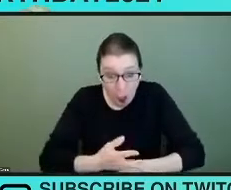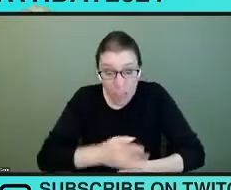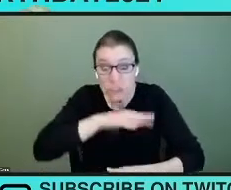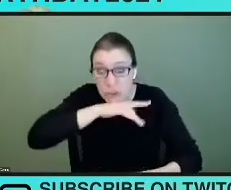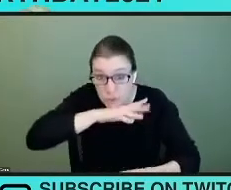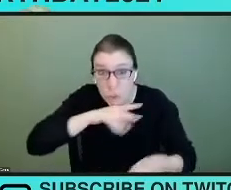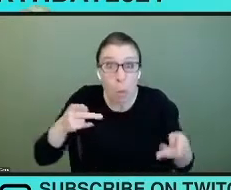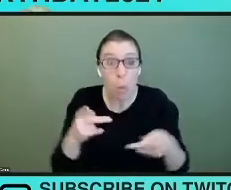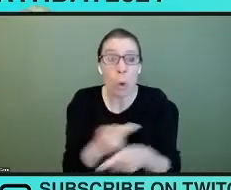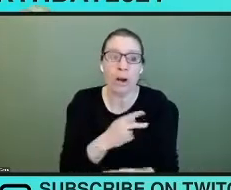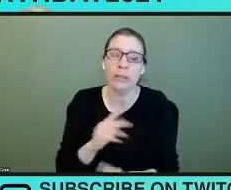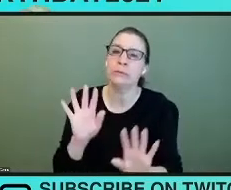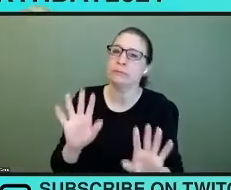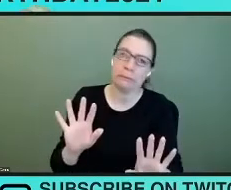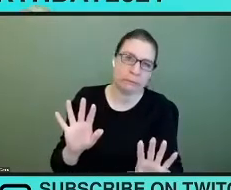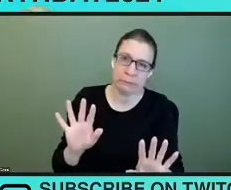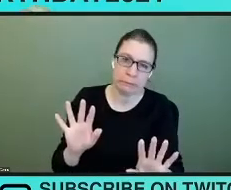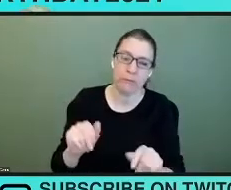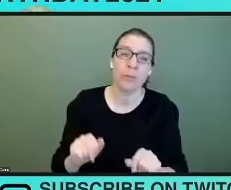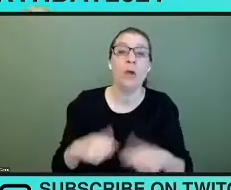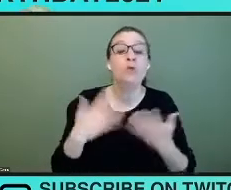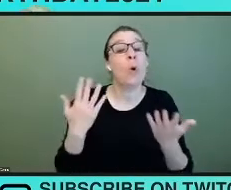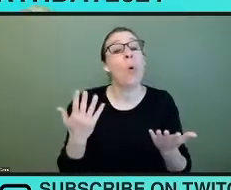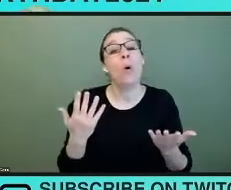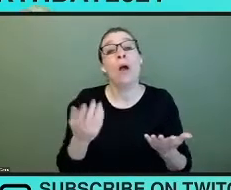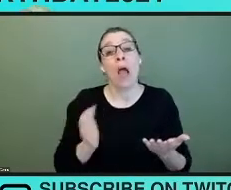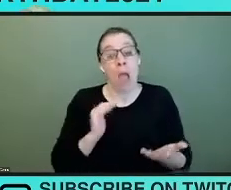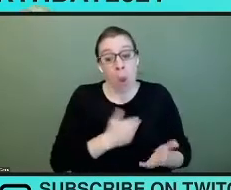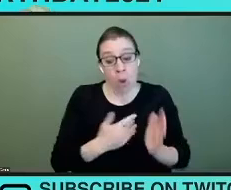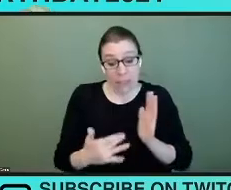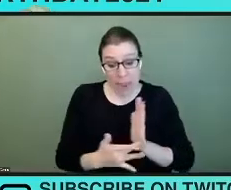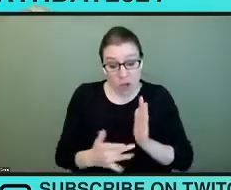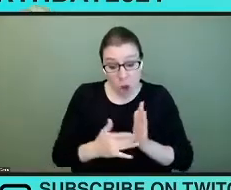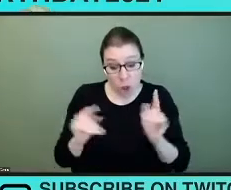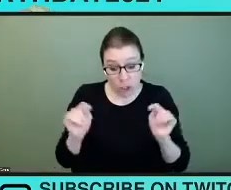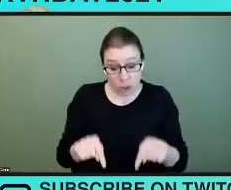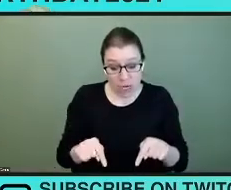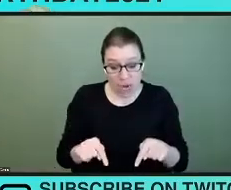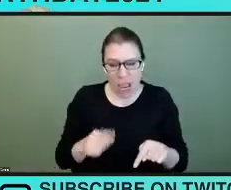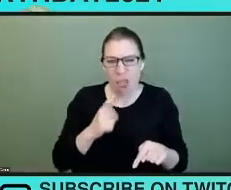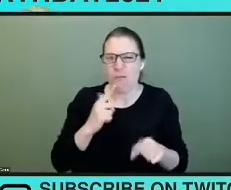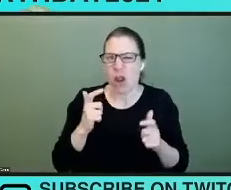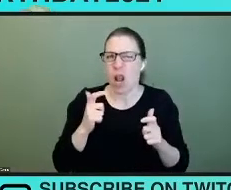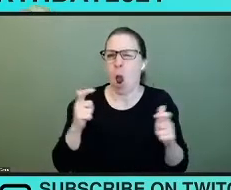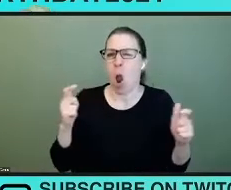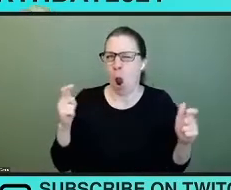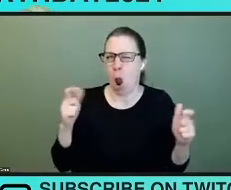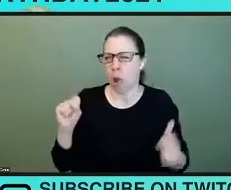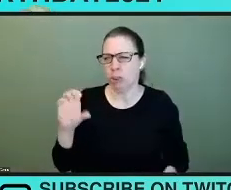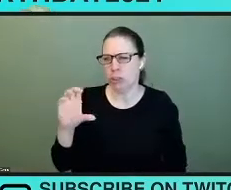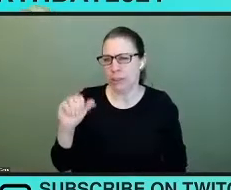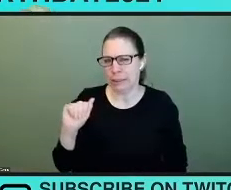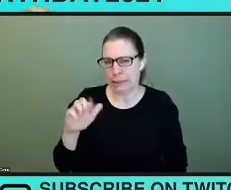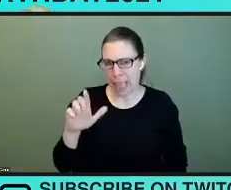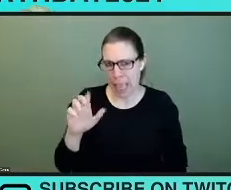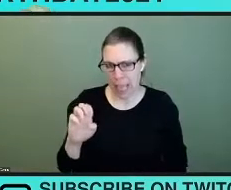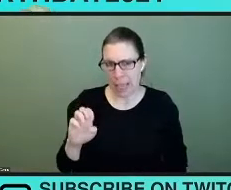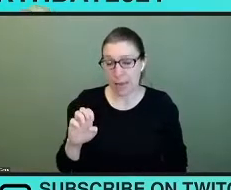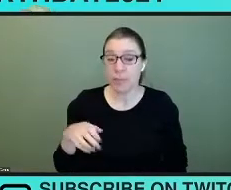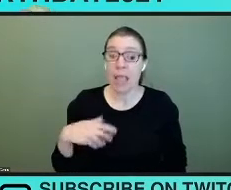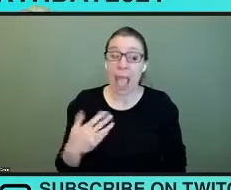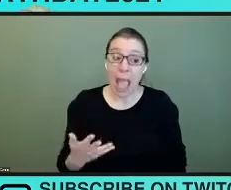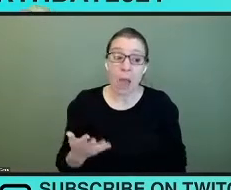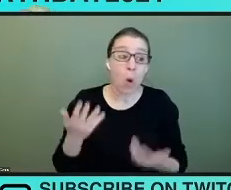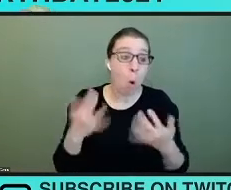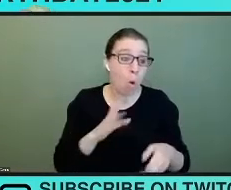that this technology is very large in scale. And as Miguel mentioned, that these things are